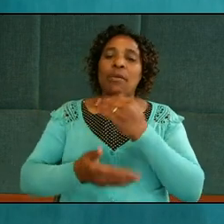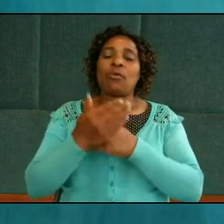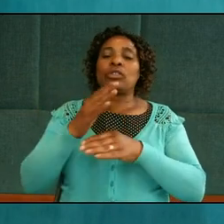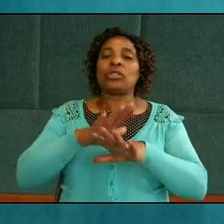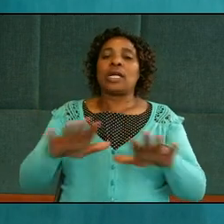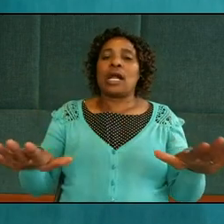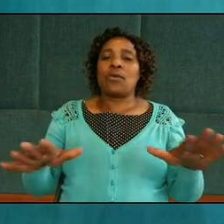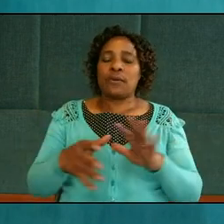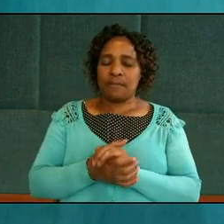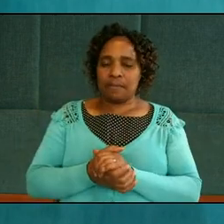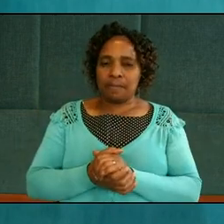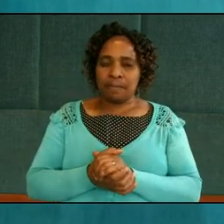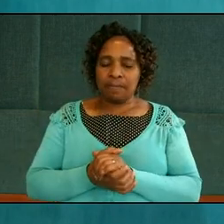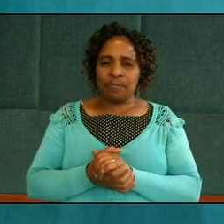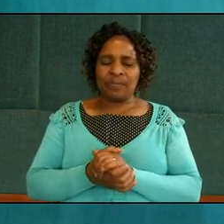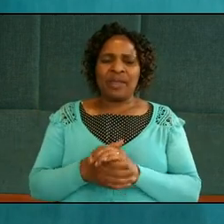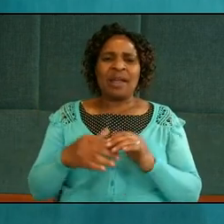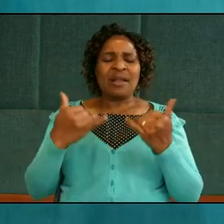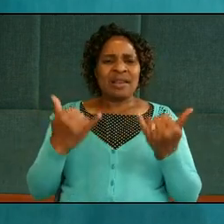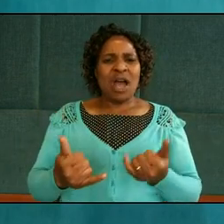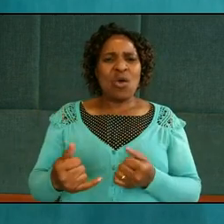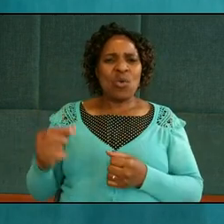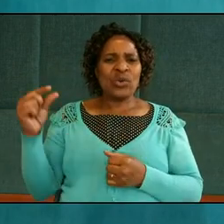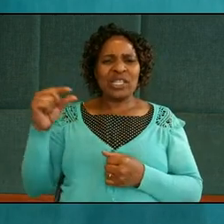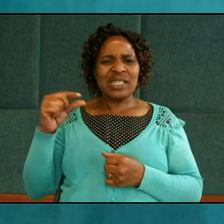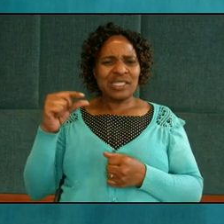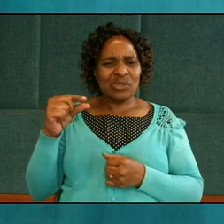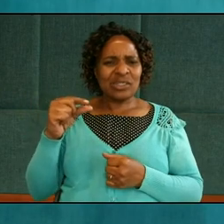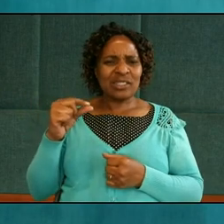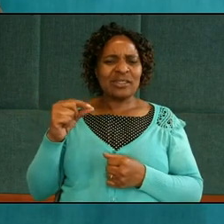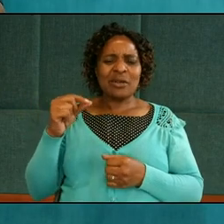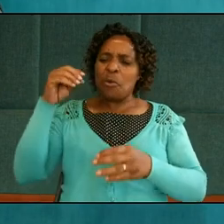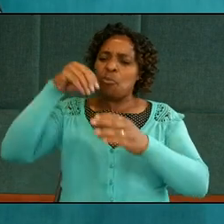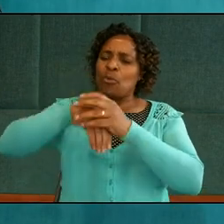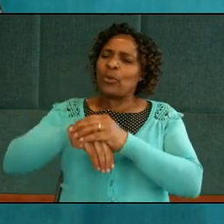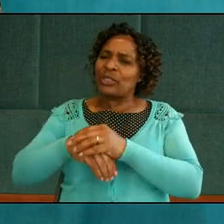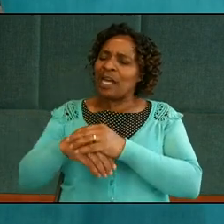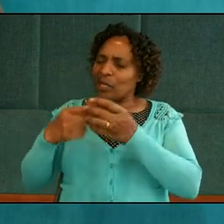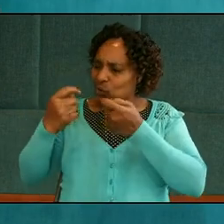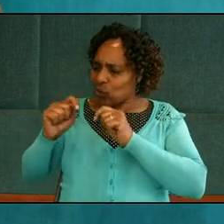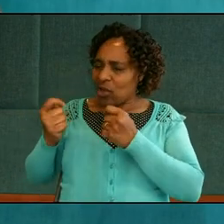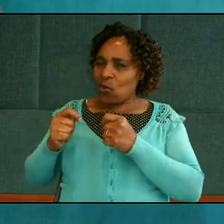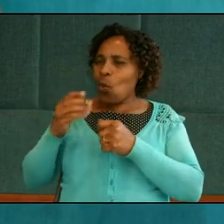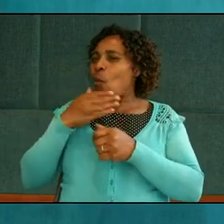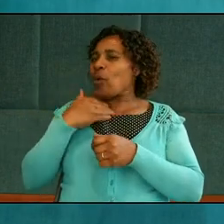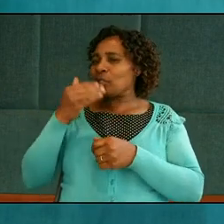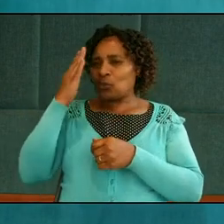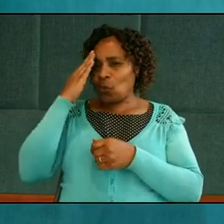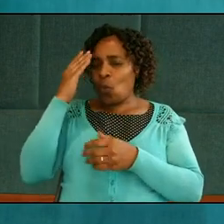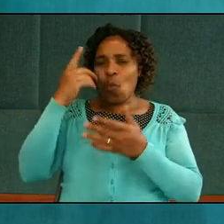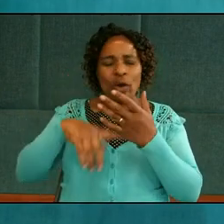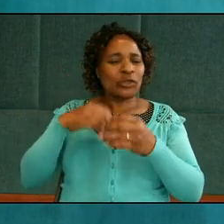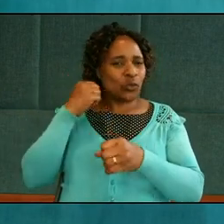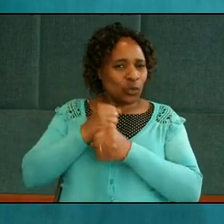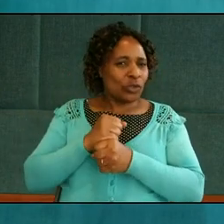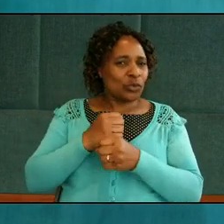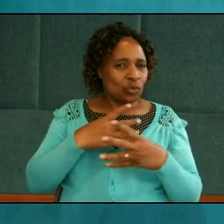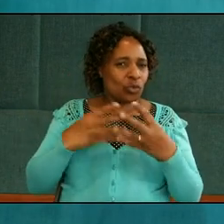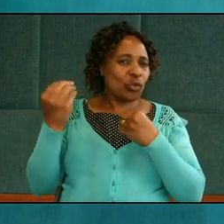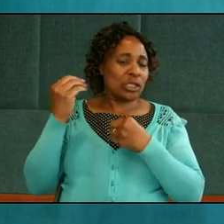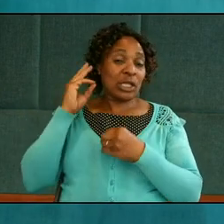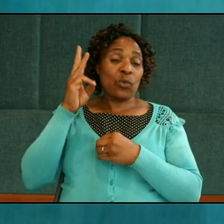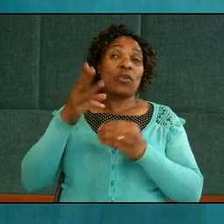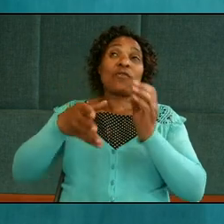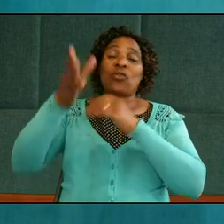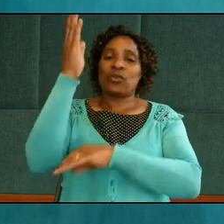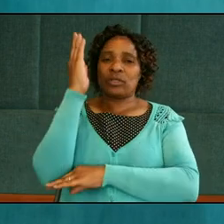ground." Now Gideon put a test, and he wanted to know whether what he was going to do was the will of